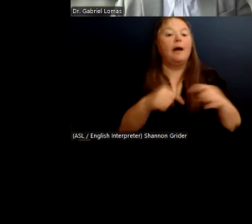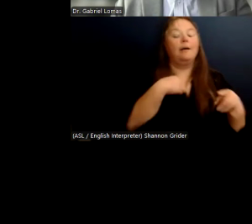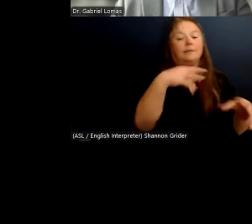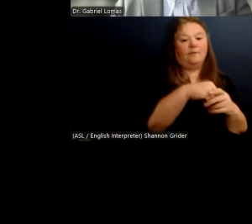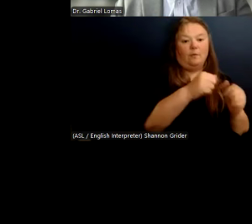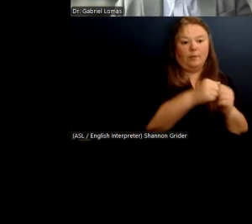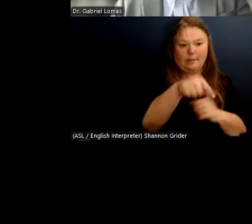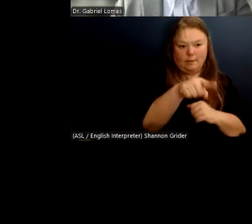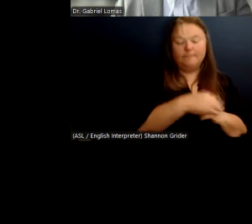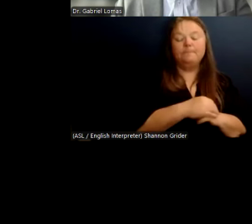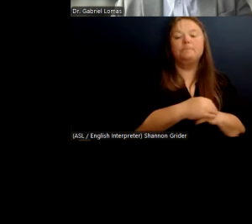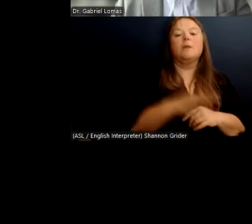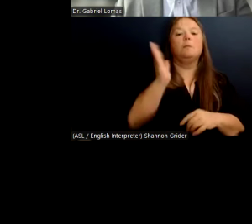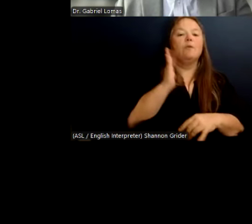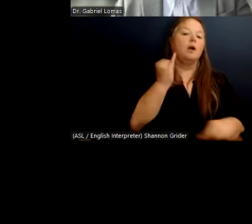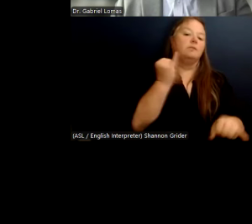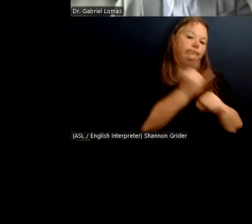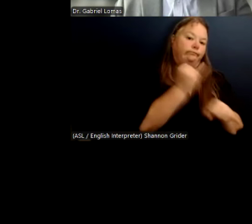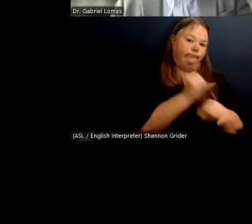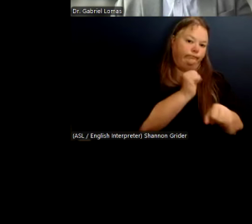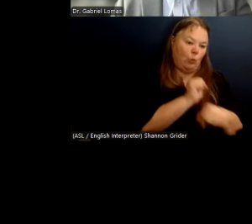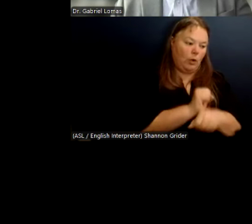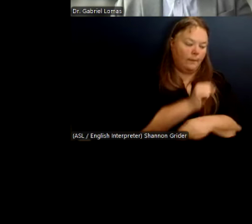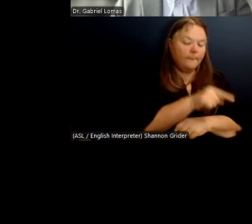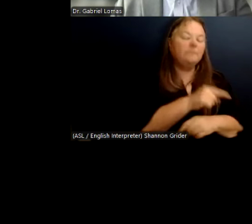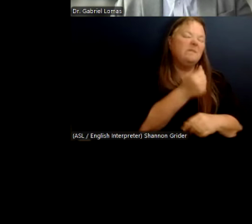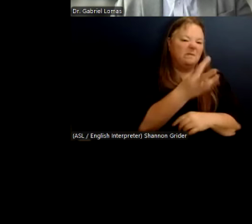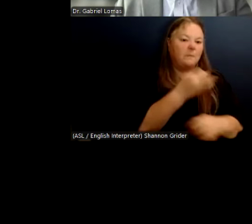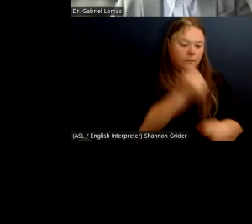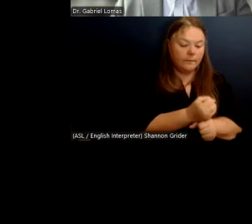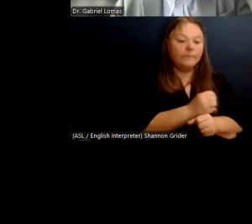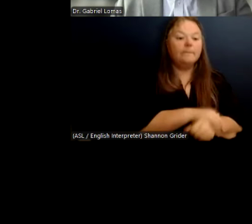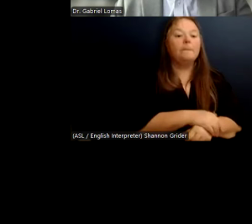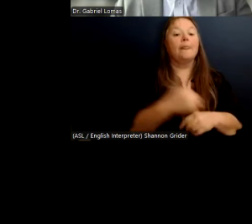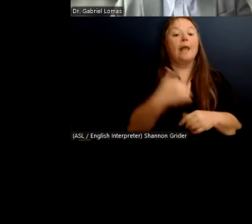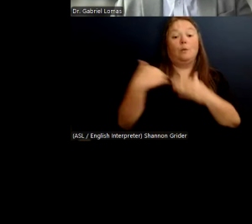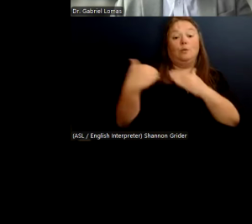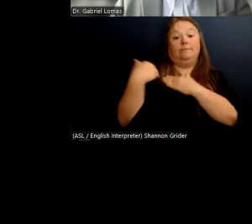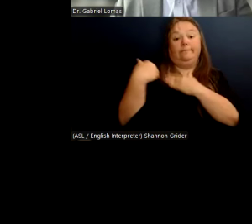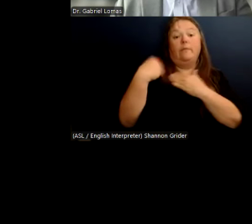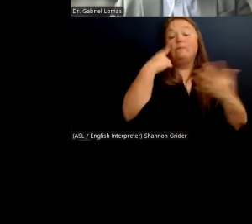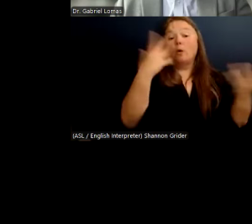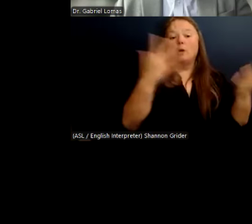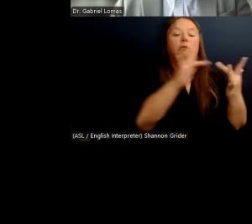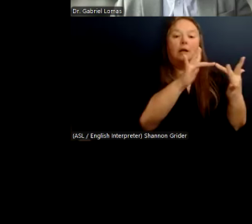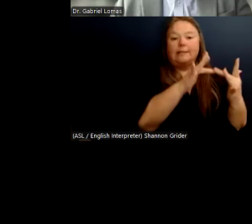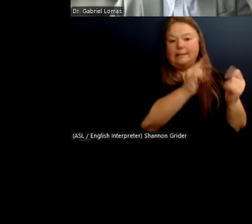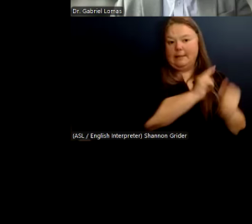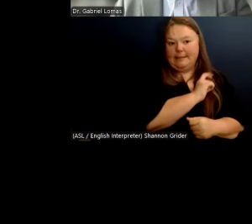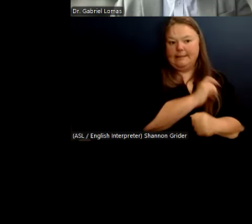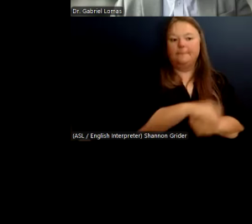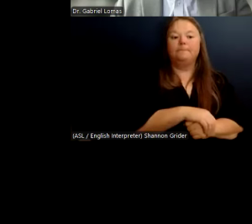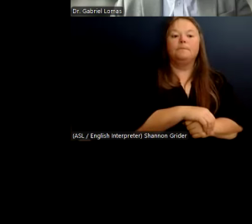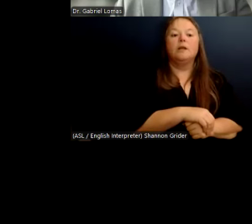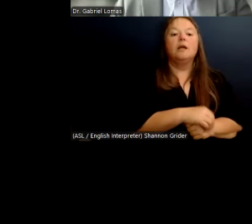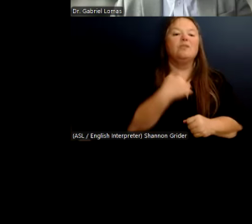a school for the deaf for a number of years, and I was responsible to be the contact with the police. And when we had legal